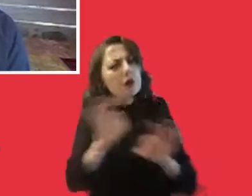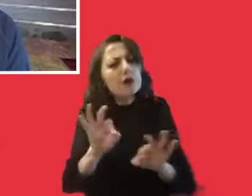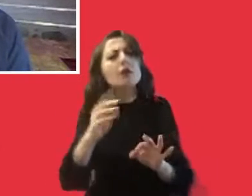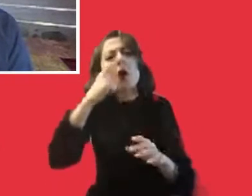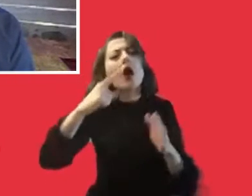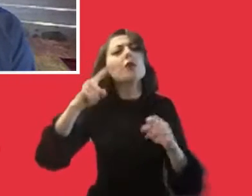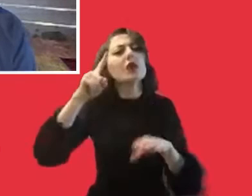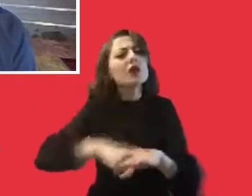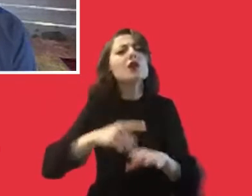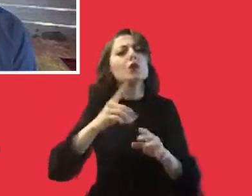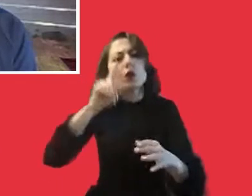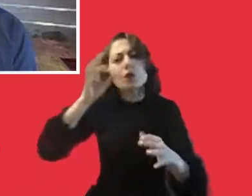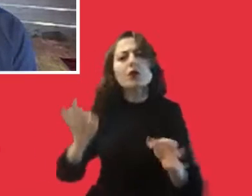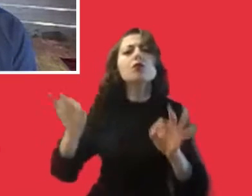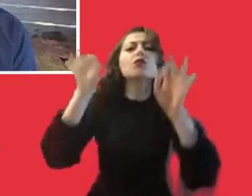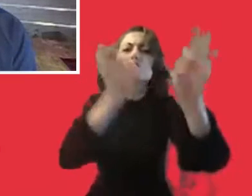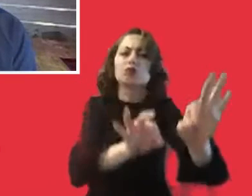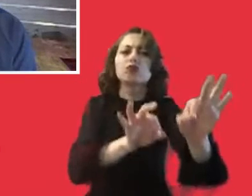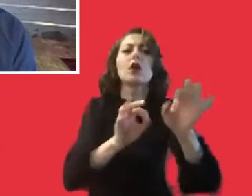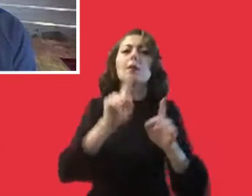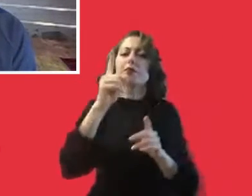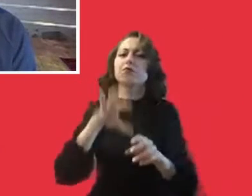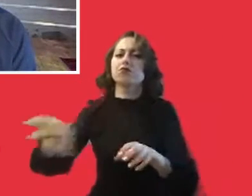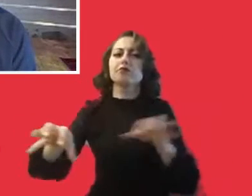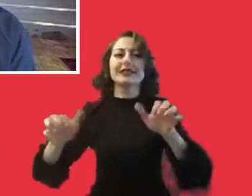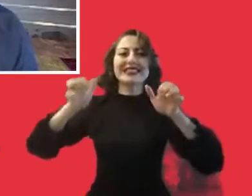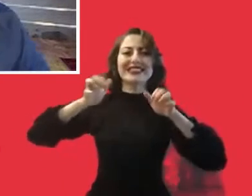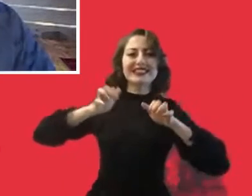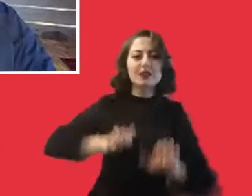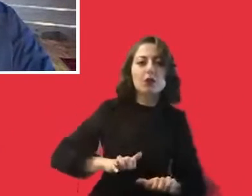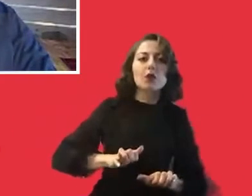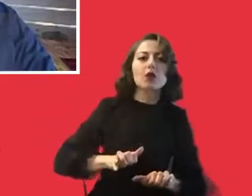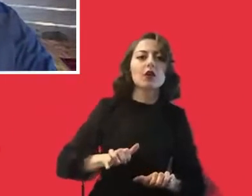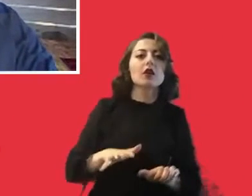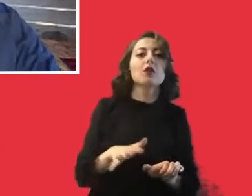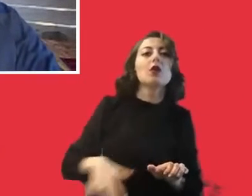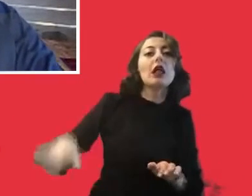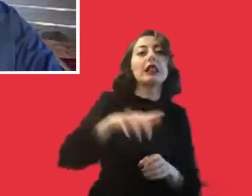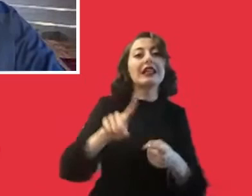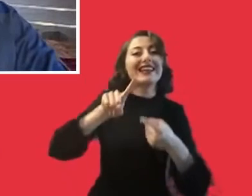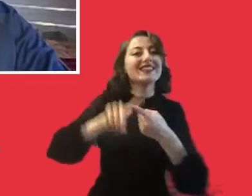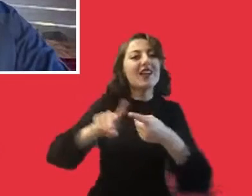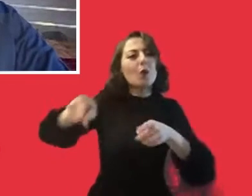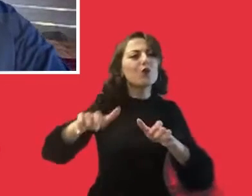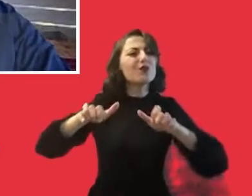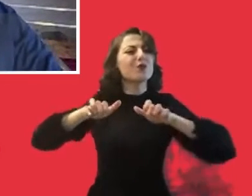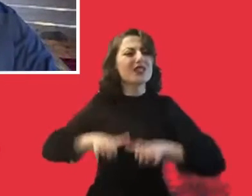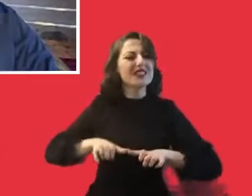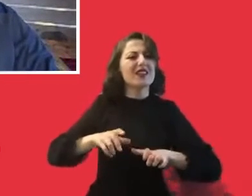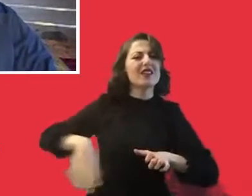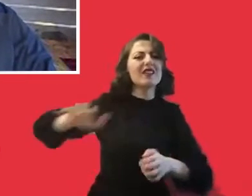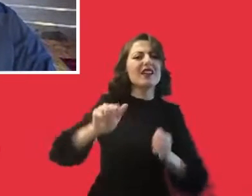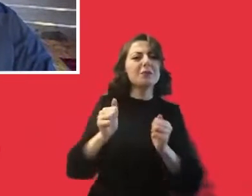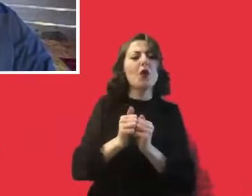our targets. So it is, there are certain pressures, and by means of those pressures again, and it